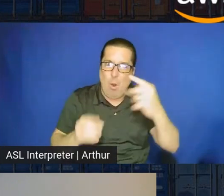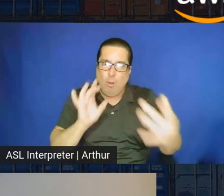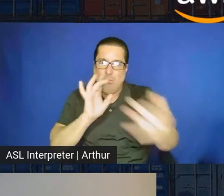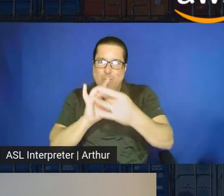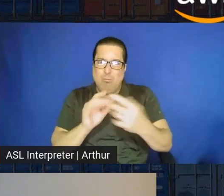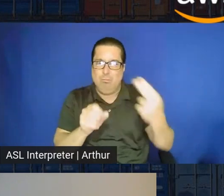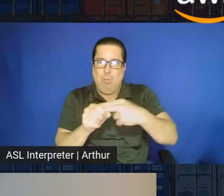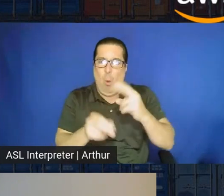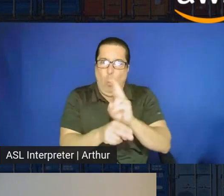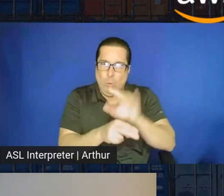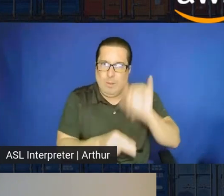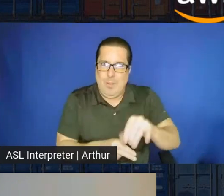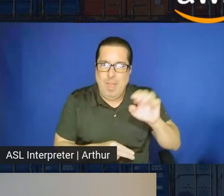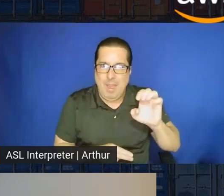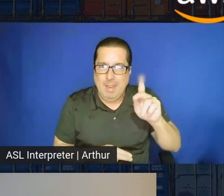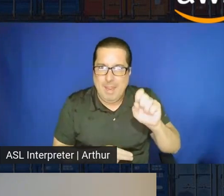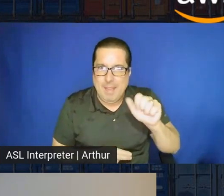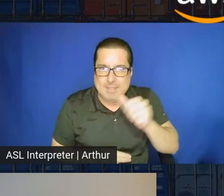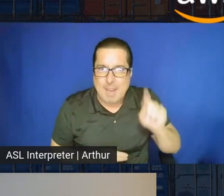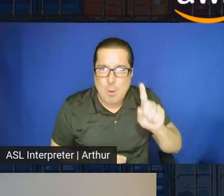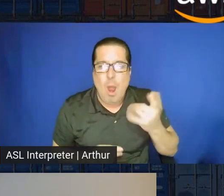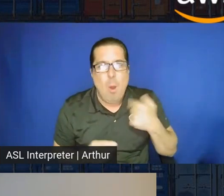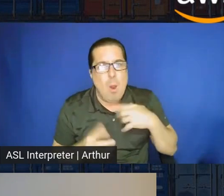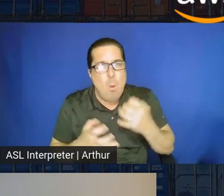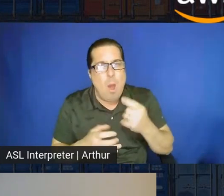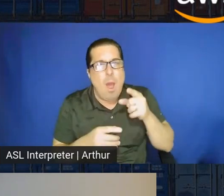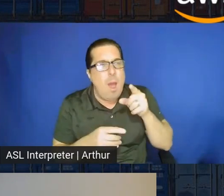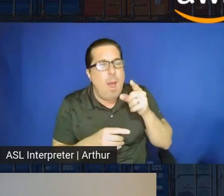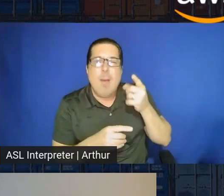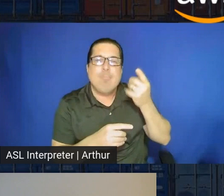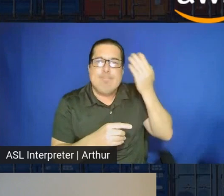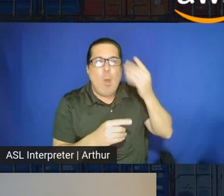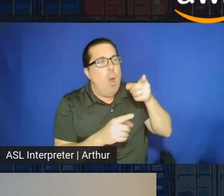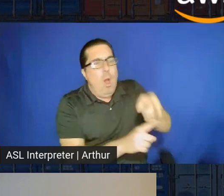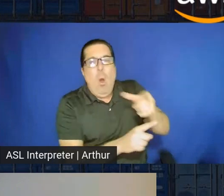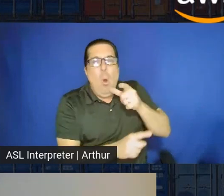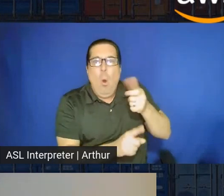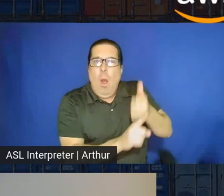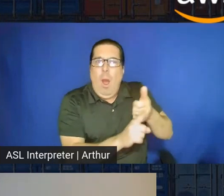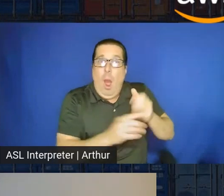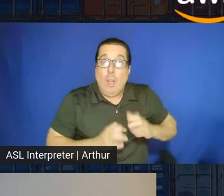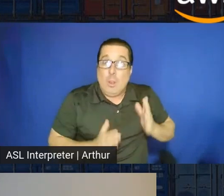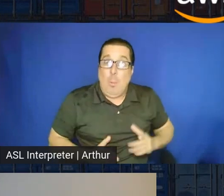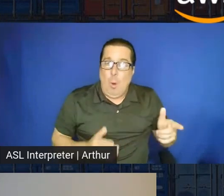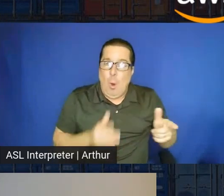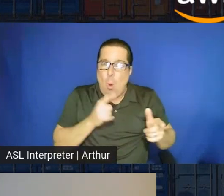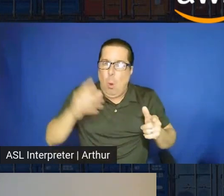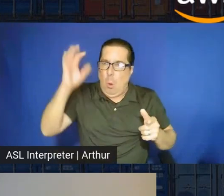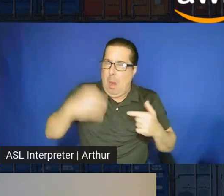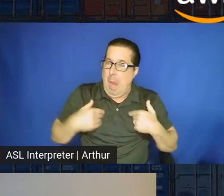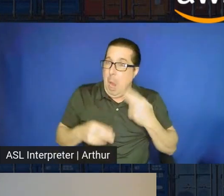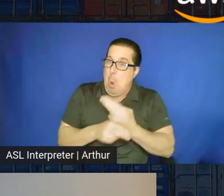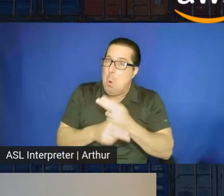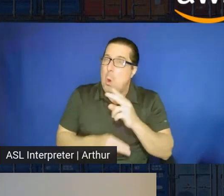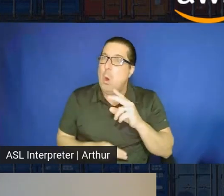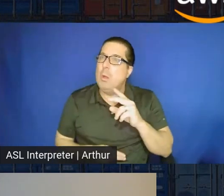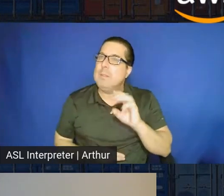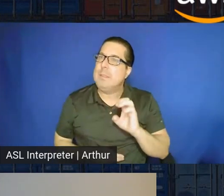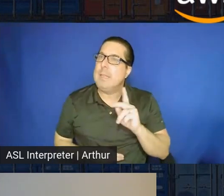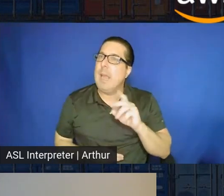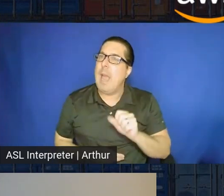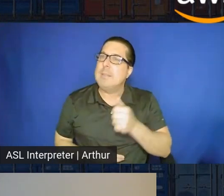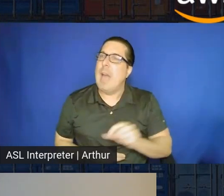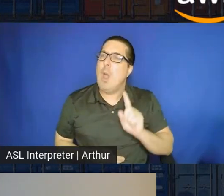of an example of, let's say, an anonymized customer that is using EKS Anywhere. Tell us a little bit about